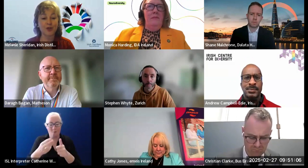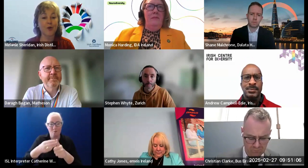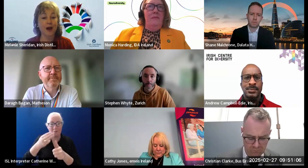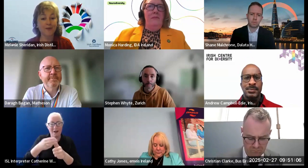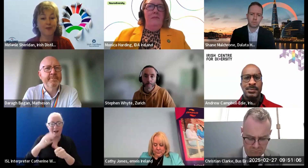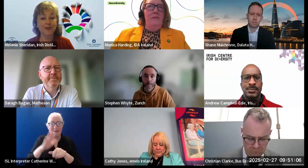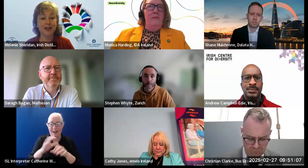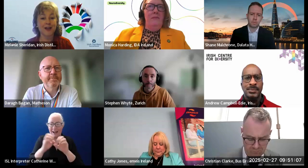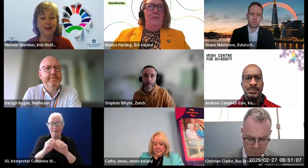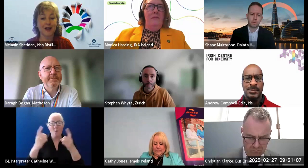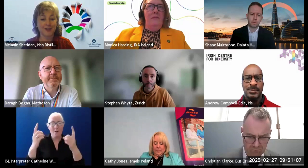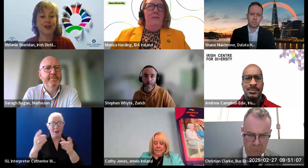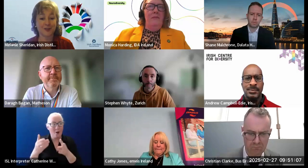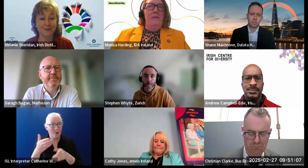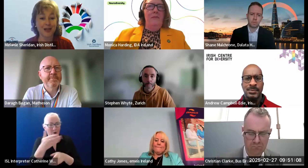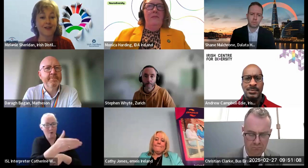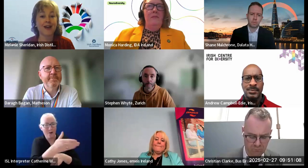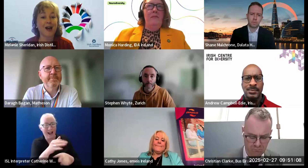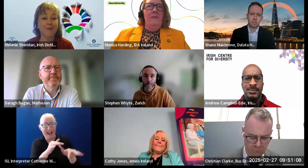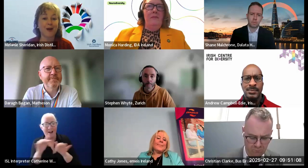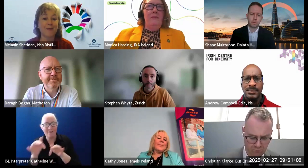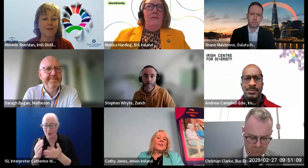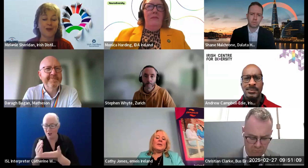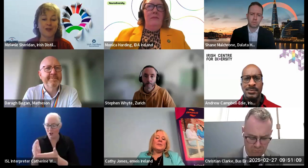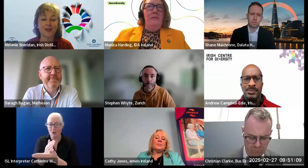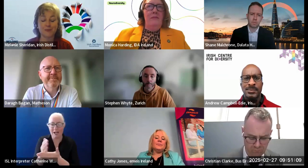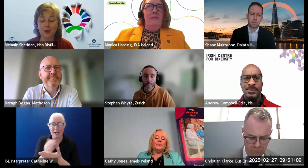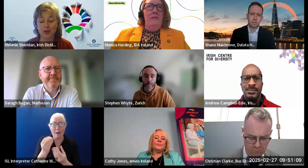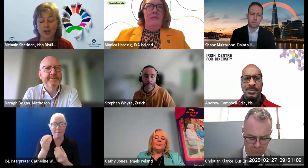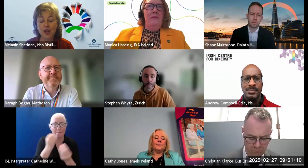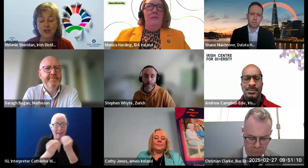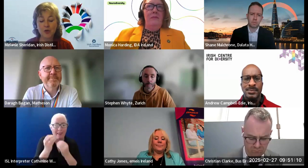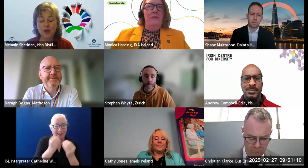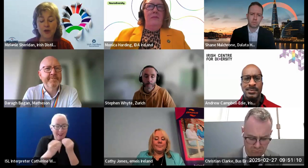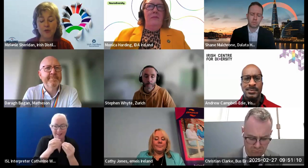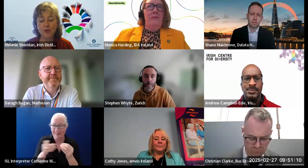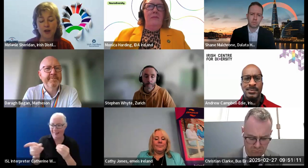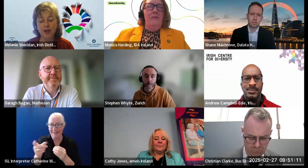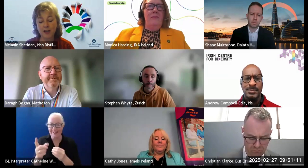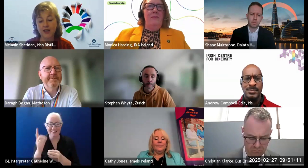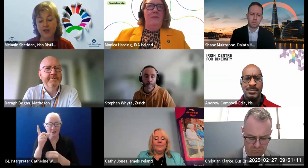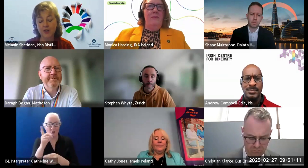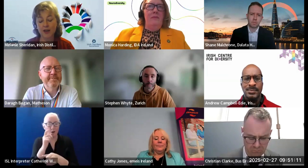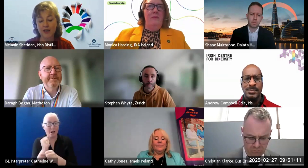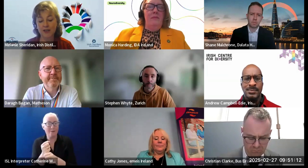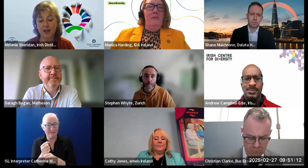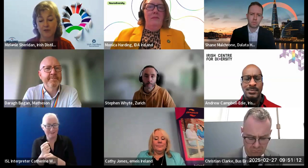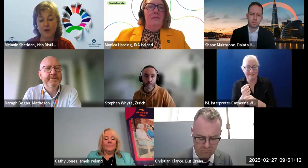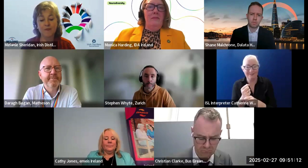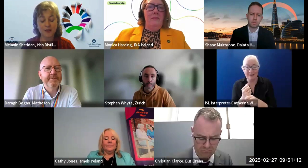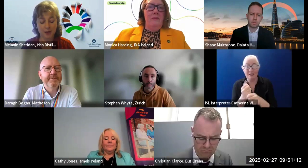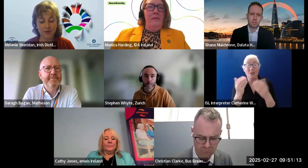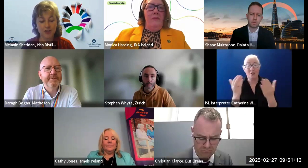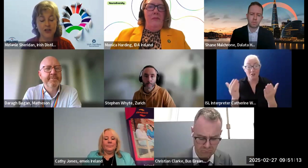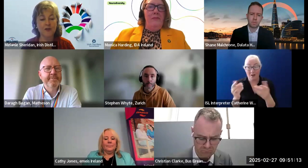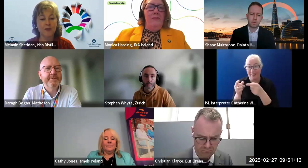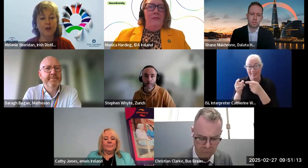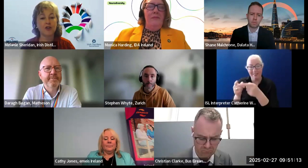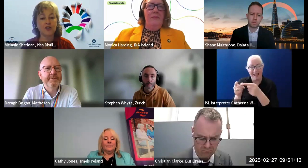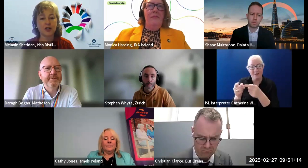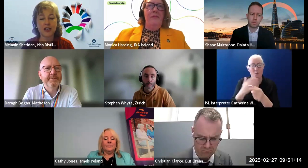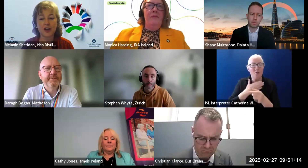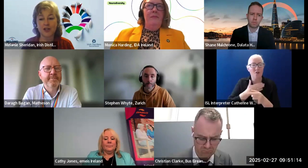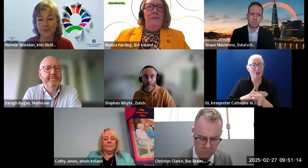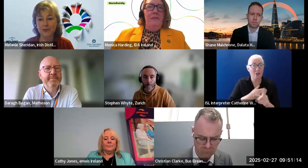for everyone to go afterwards then and share the meal about which they had spoken. So I think, in itself, that was just